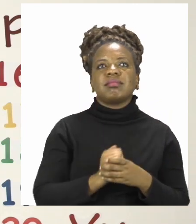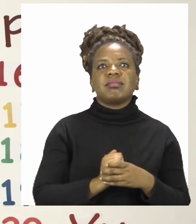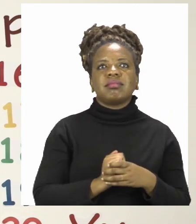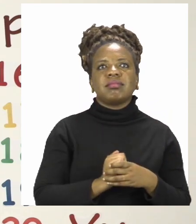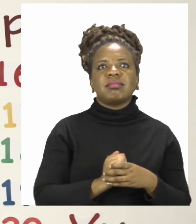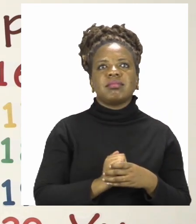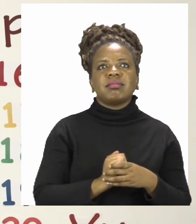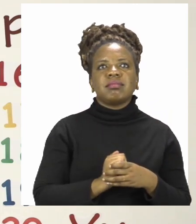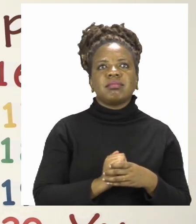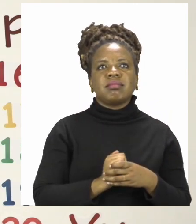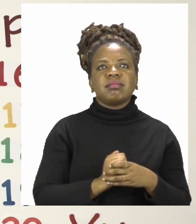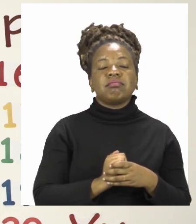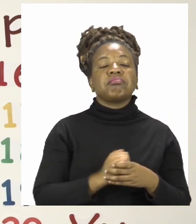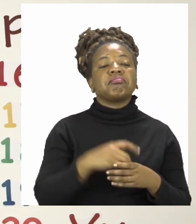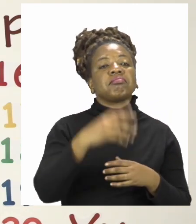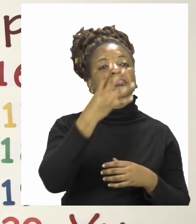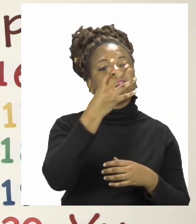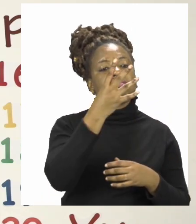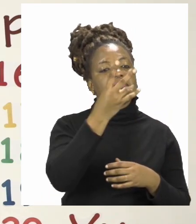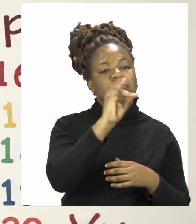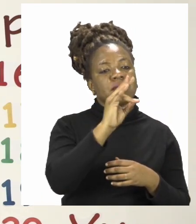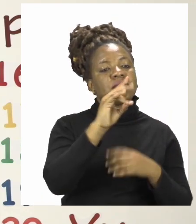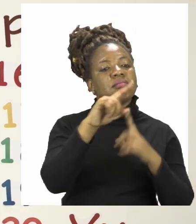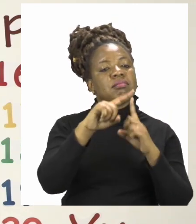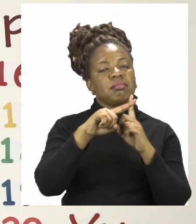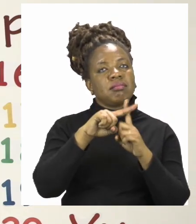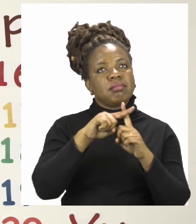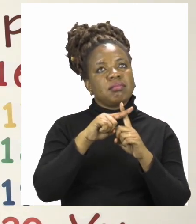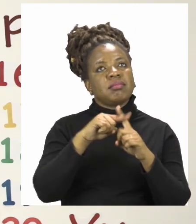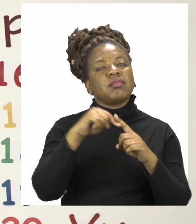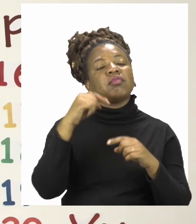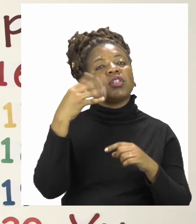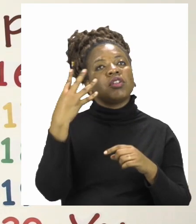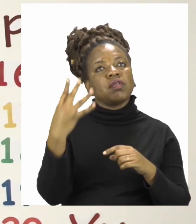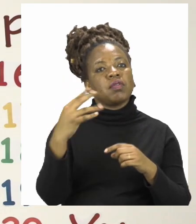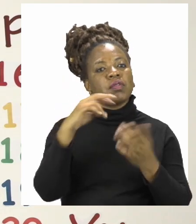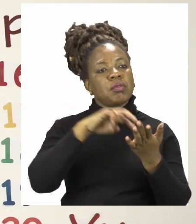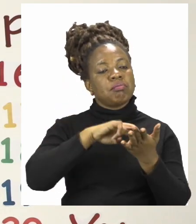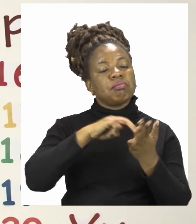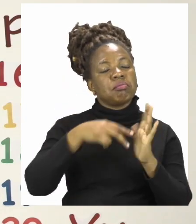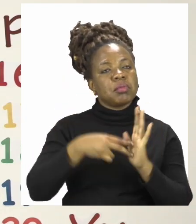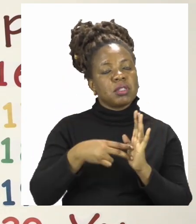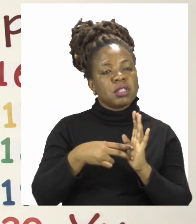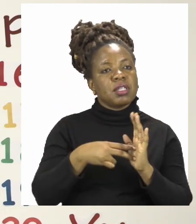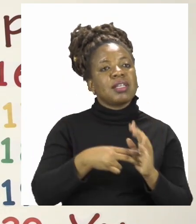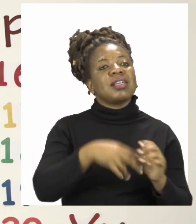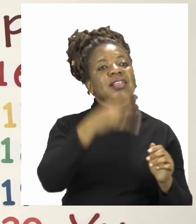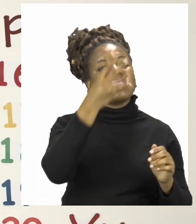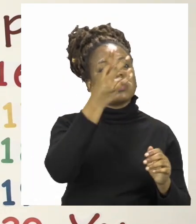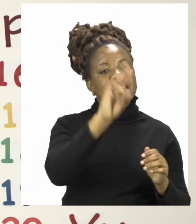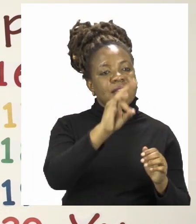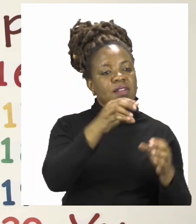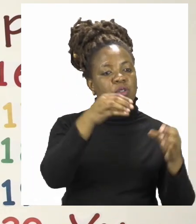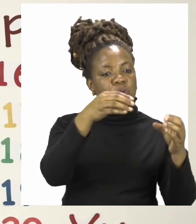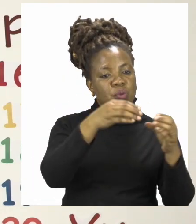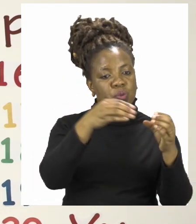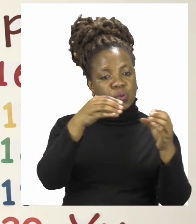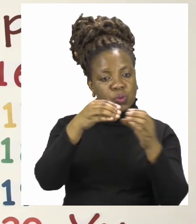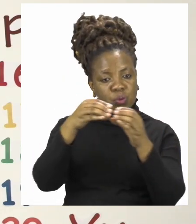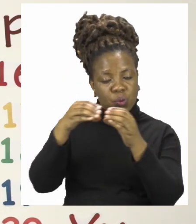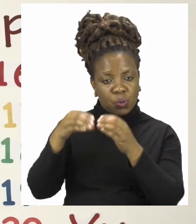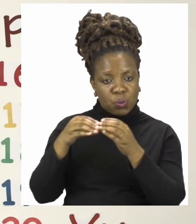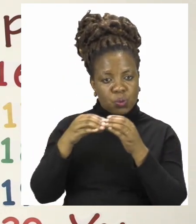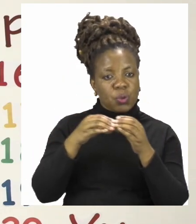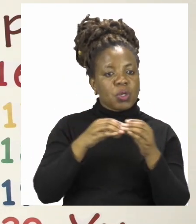becomes 7 times 4. So each one is going to have 4. Let us begin. This time I want to